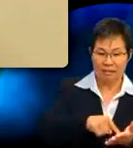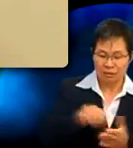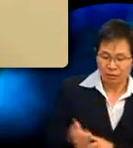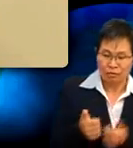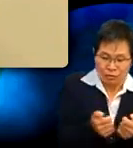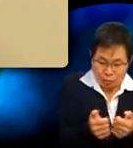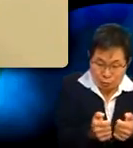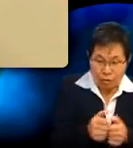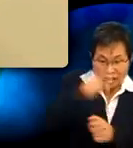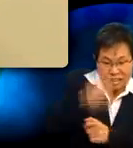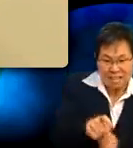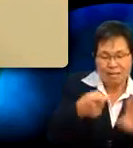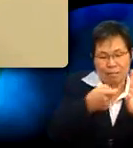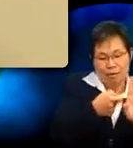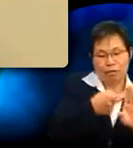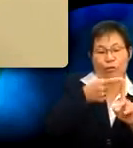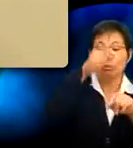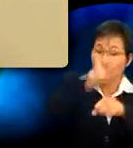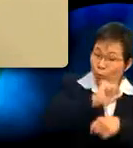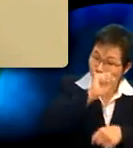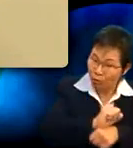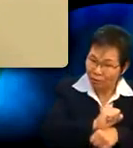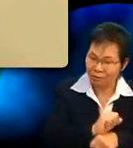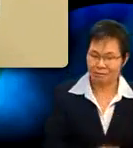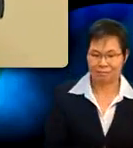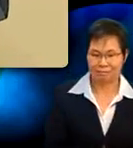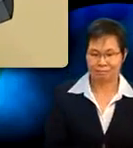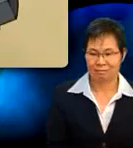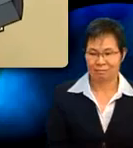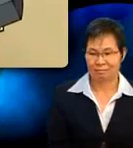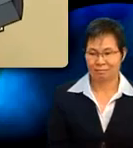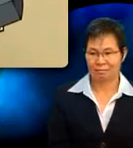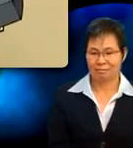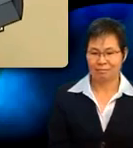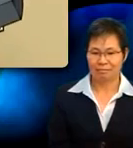This remote control also needs batteries to work.